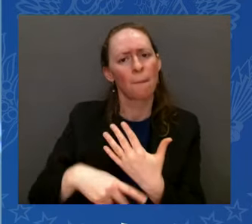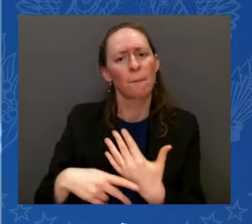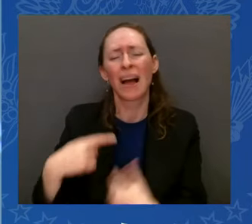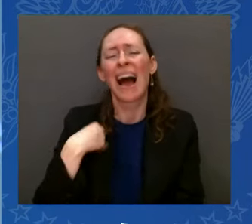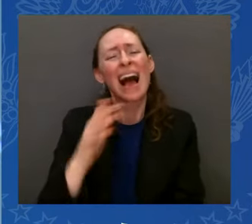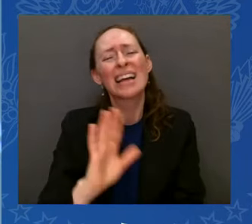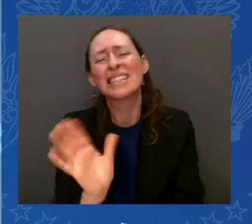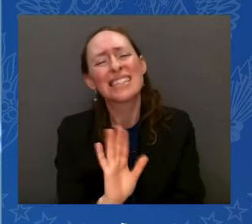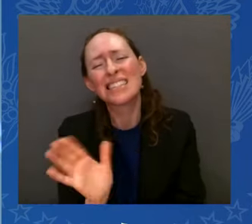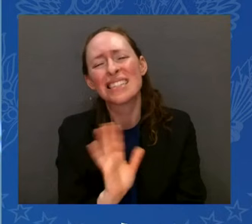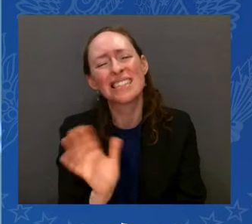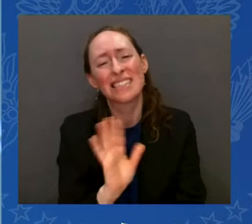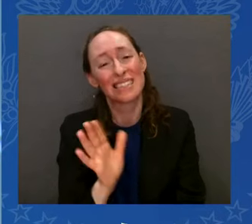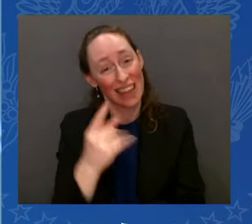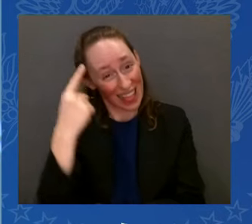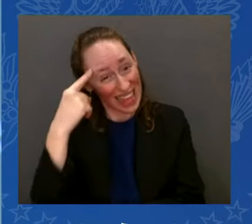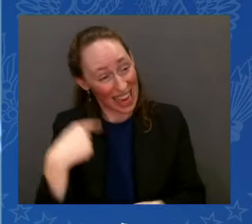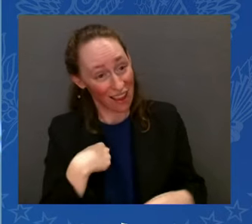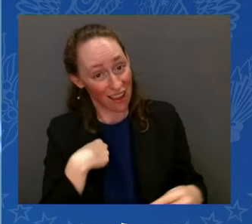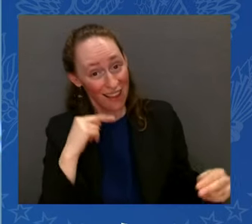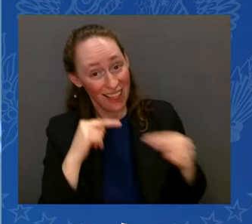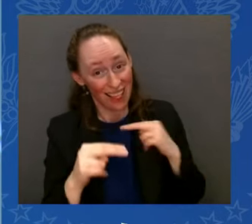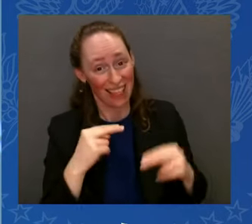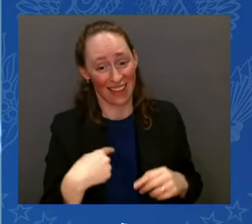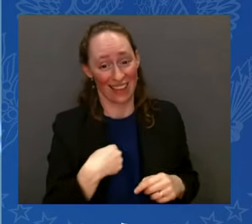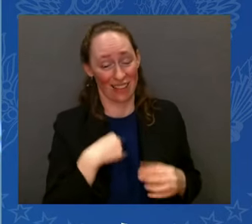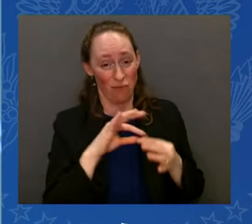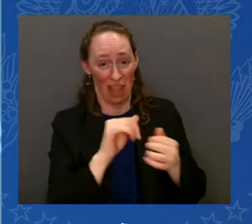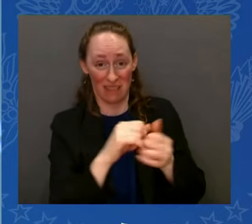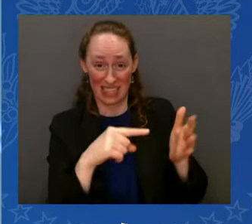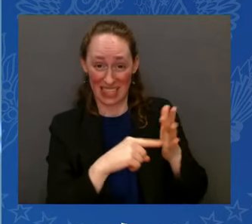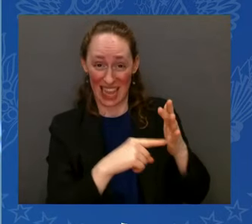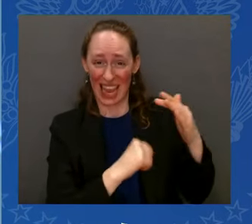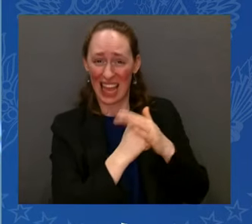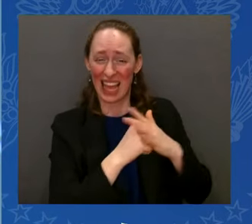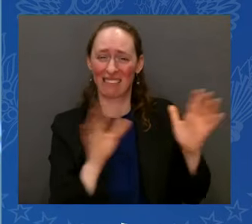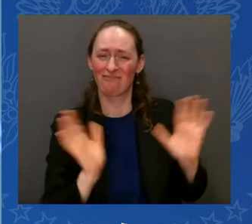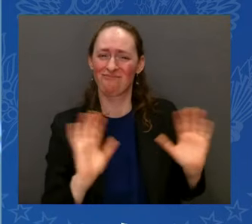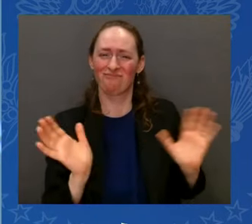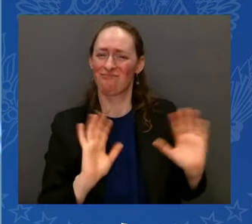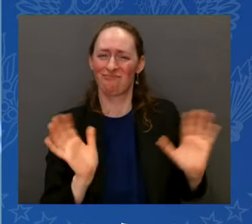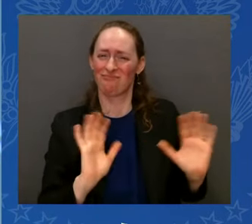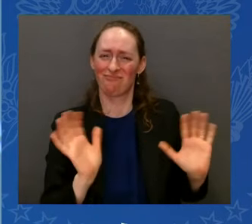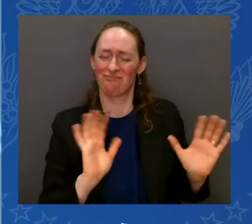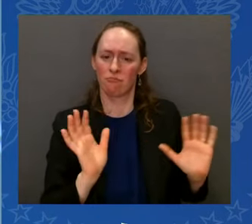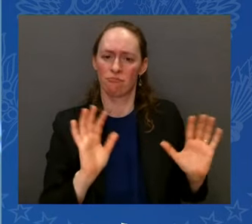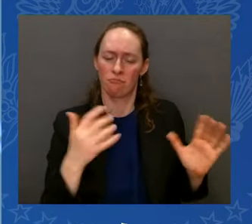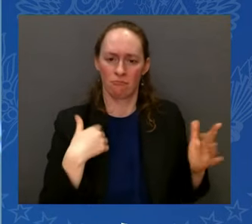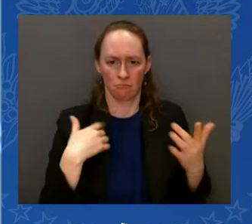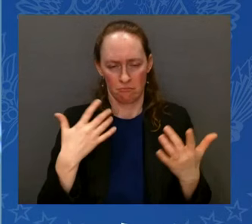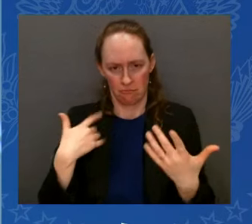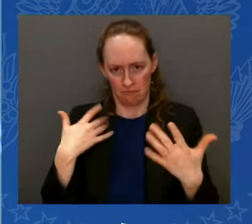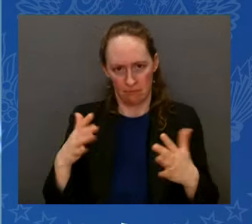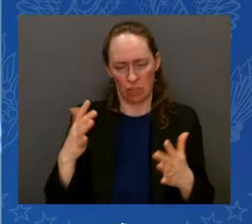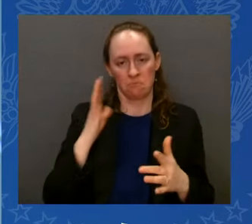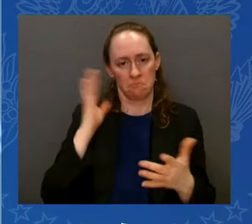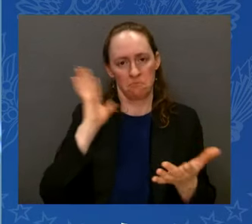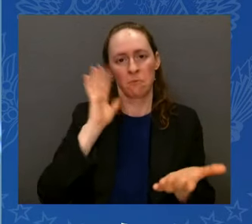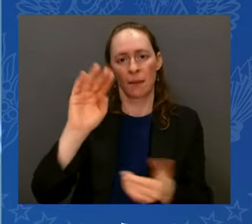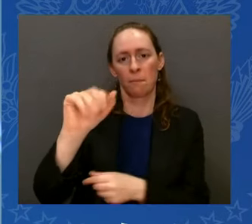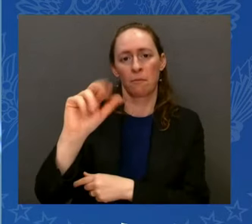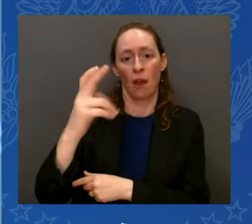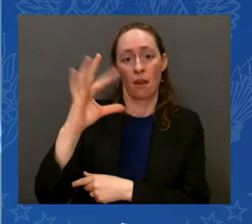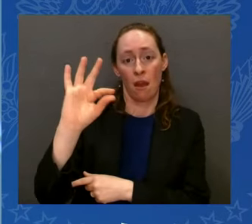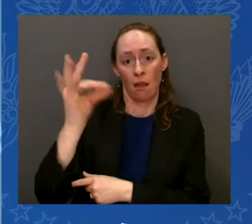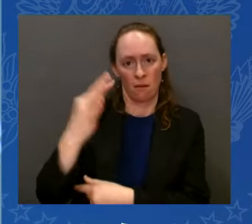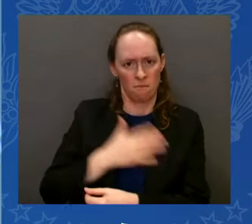budgets. I'll lay out mine on March the 9th, exactly what I want to spend, who gets taxed, who doesn't get taxed, what programs get cut,